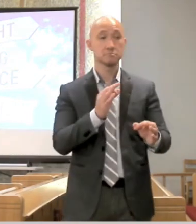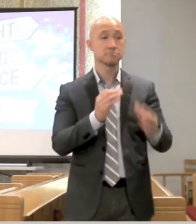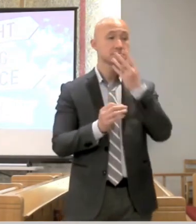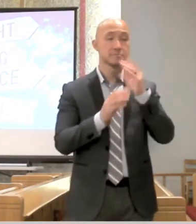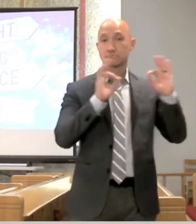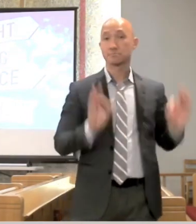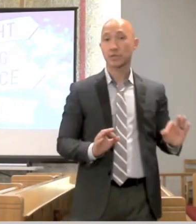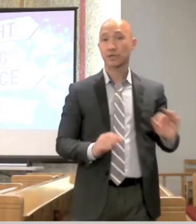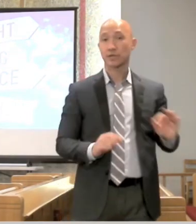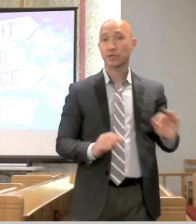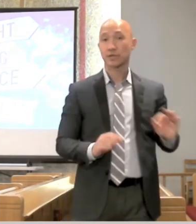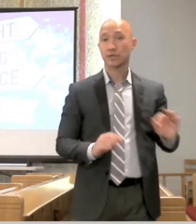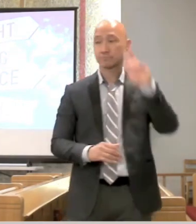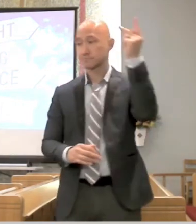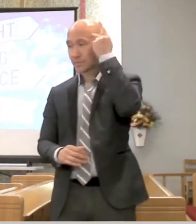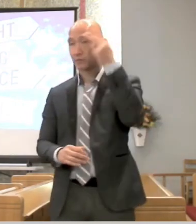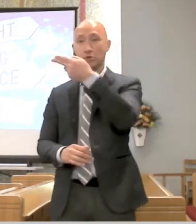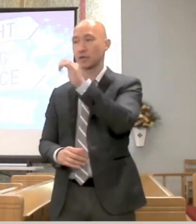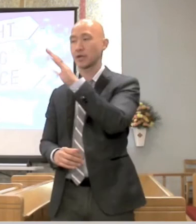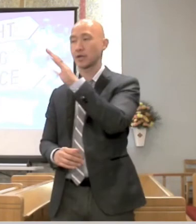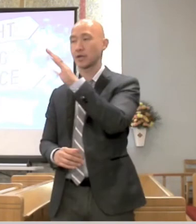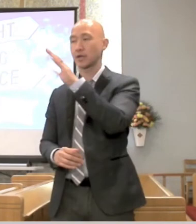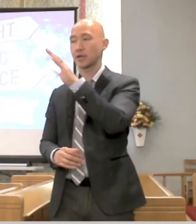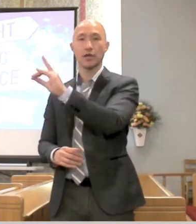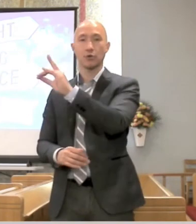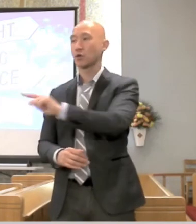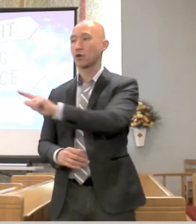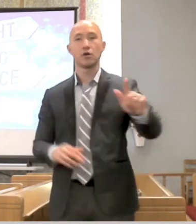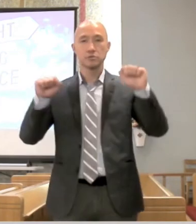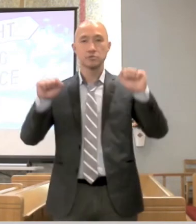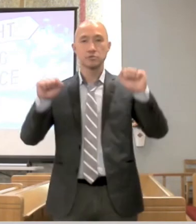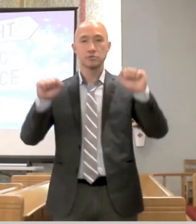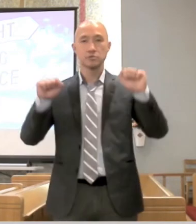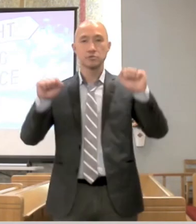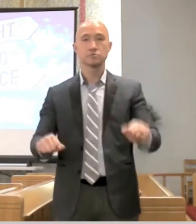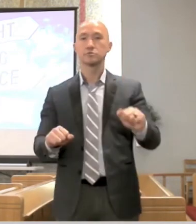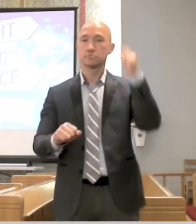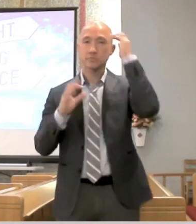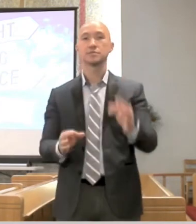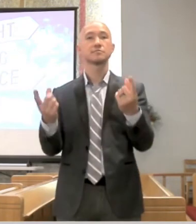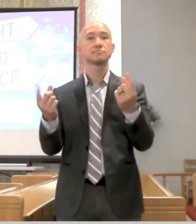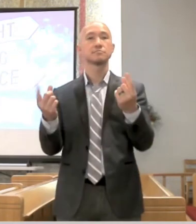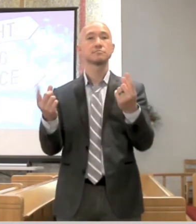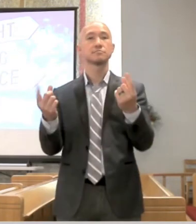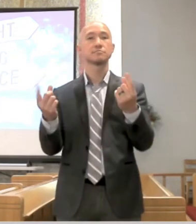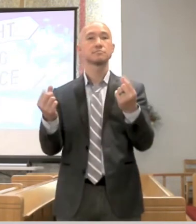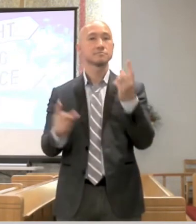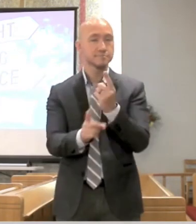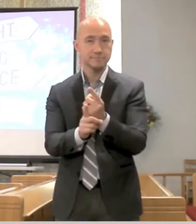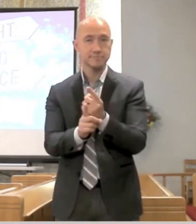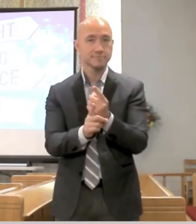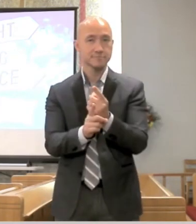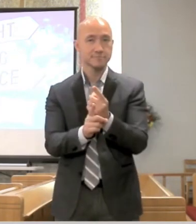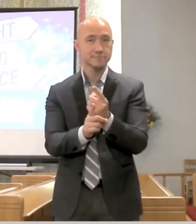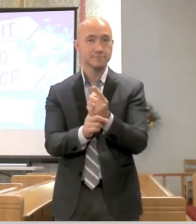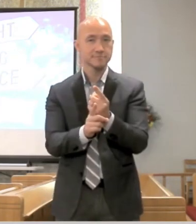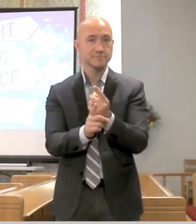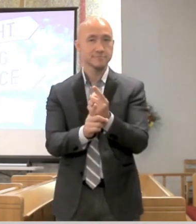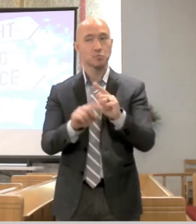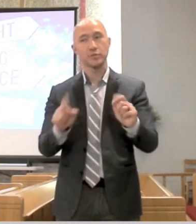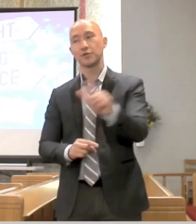to all groups. What would you have decided if you were Pilate? What have you decided if you were